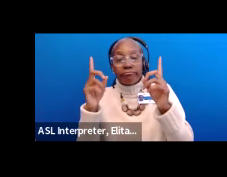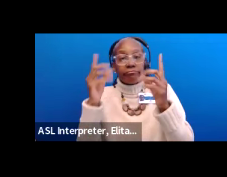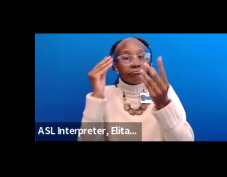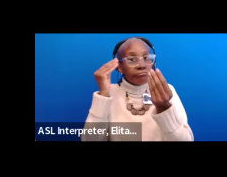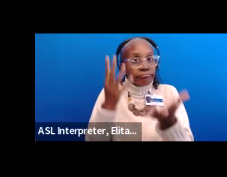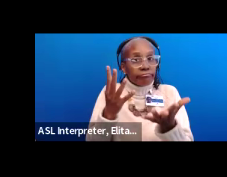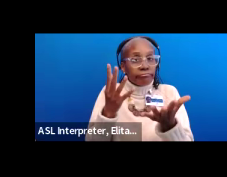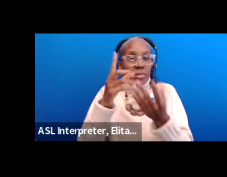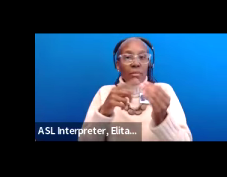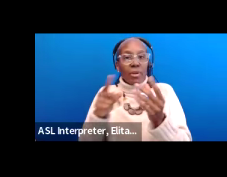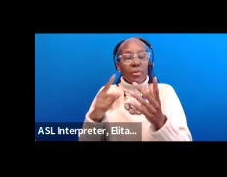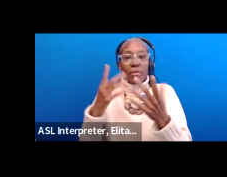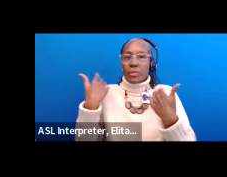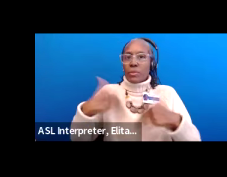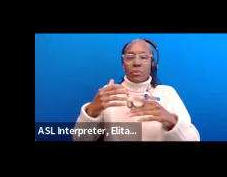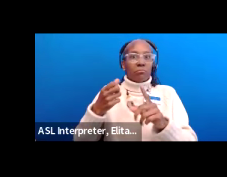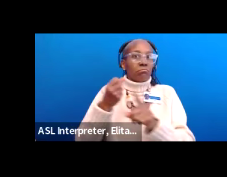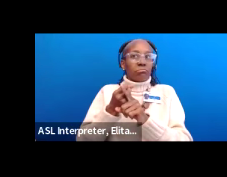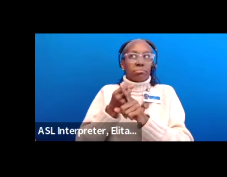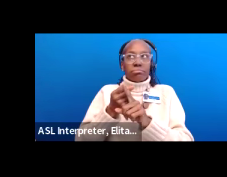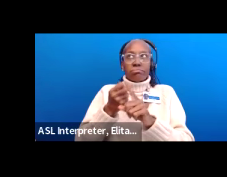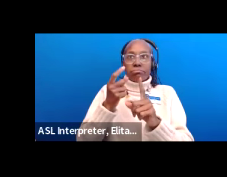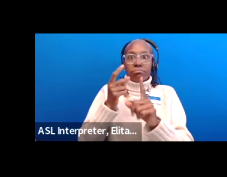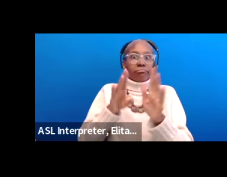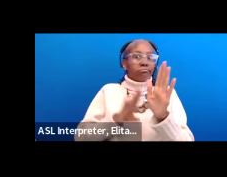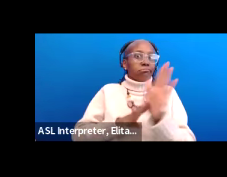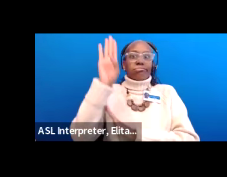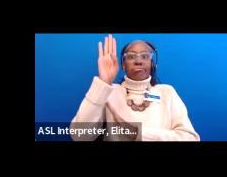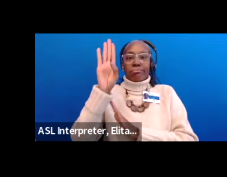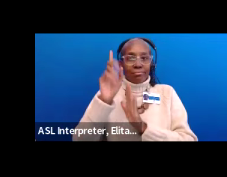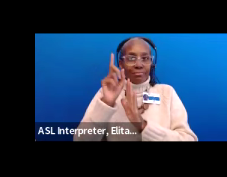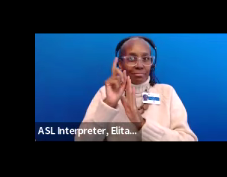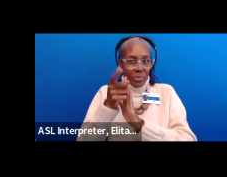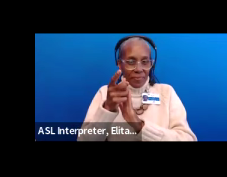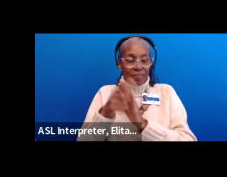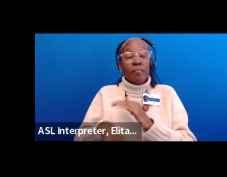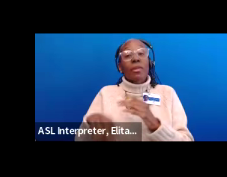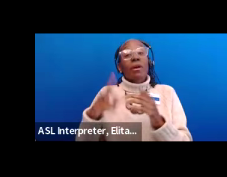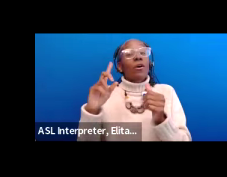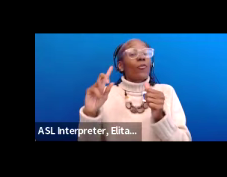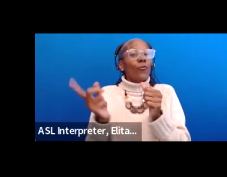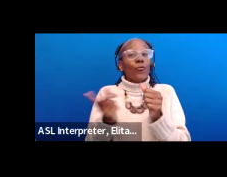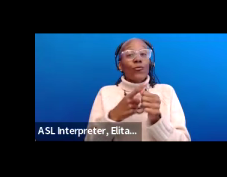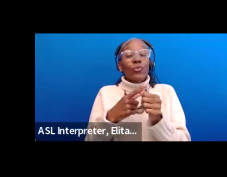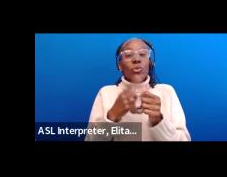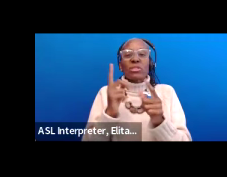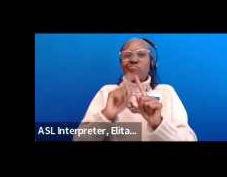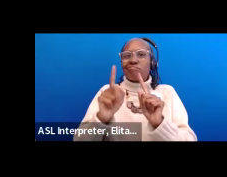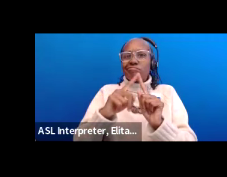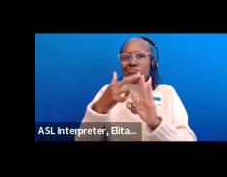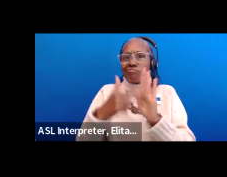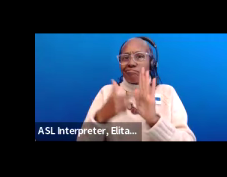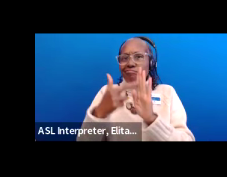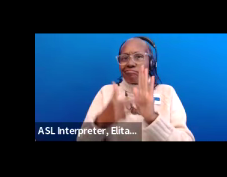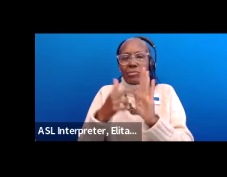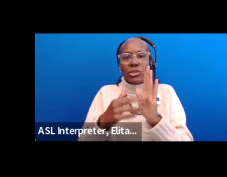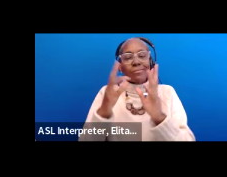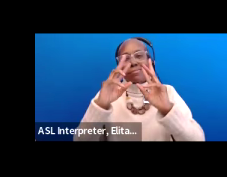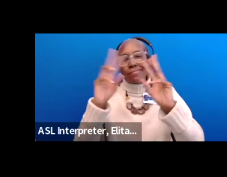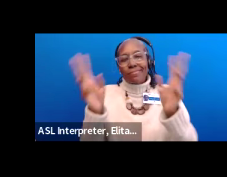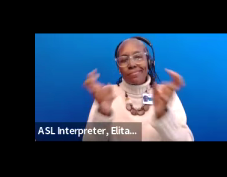around this watershed moment. I want to first give just some housekeeping